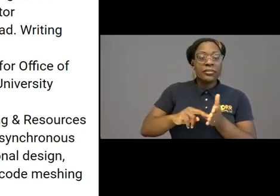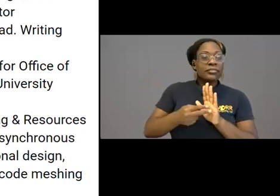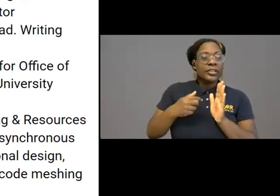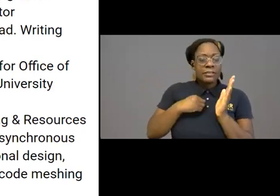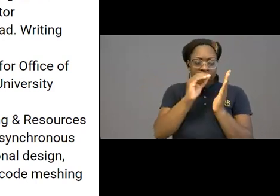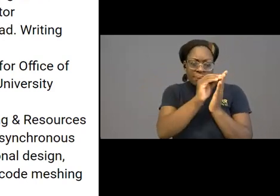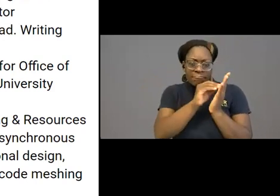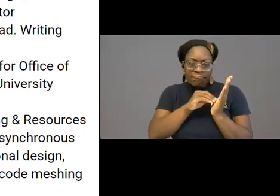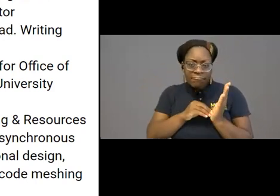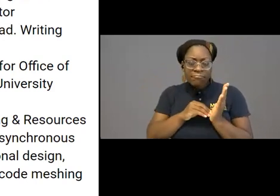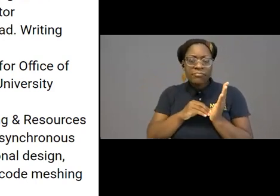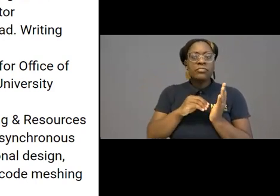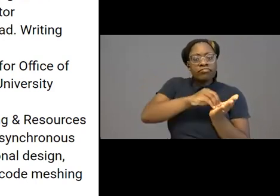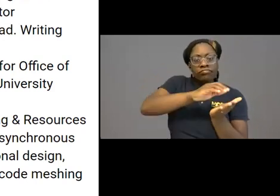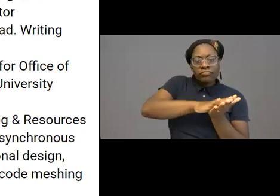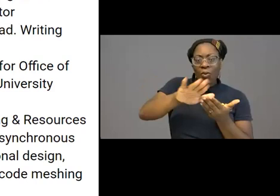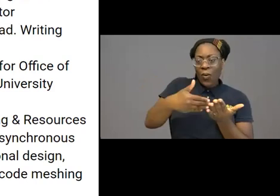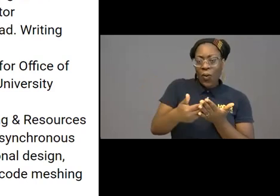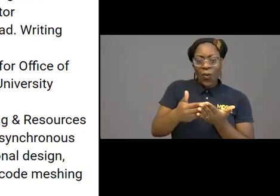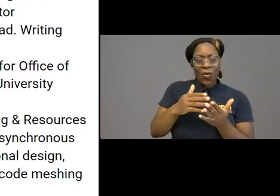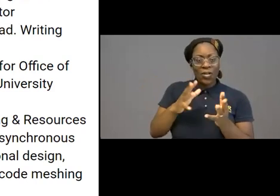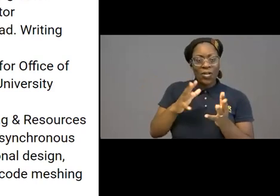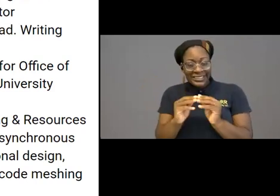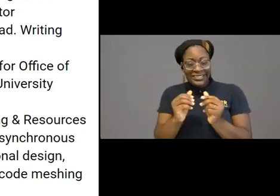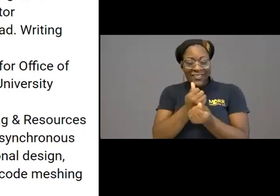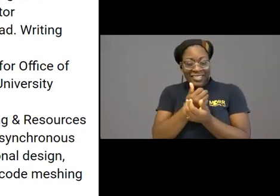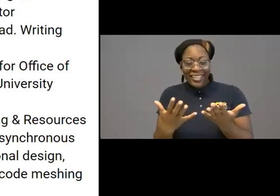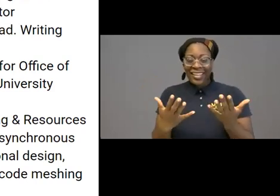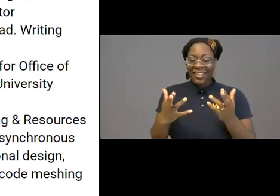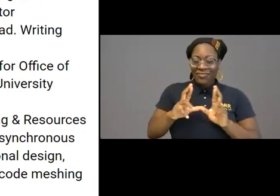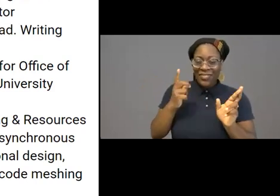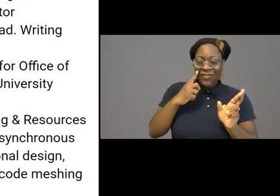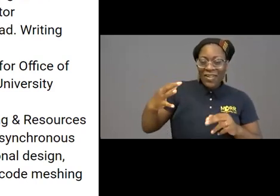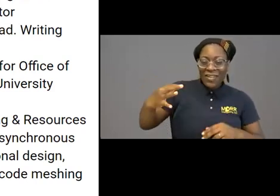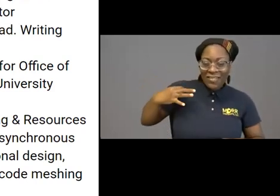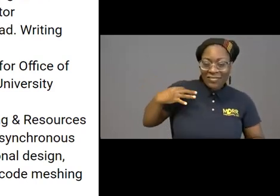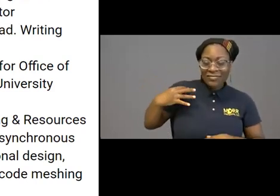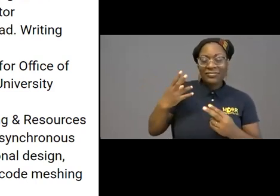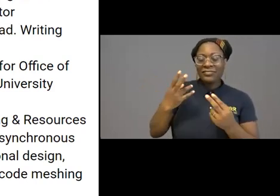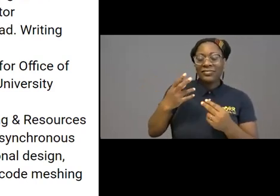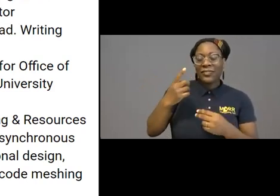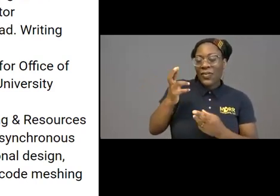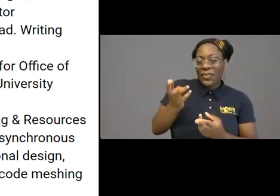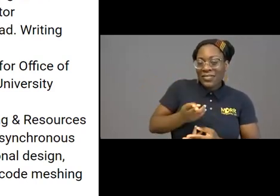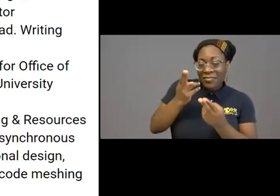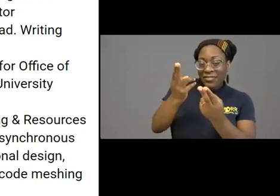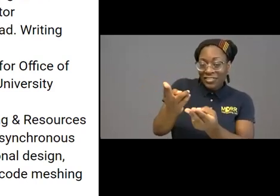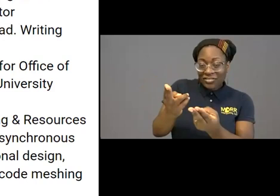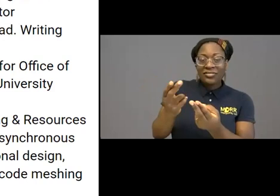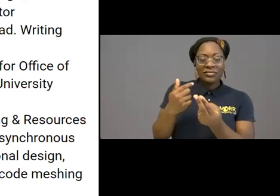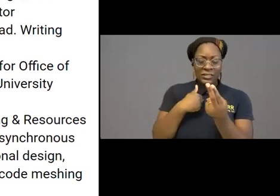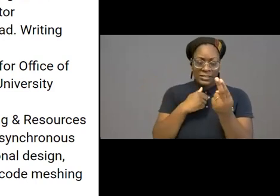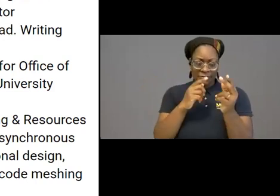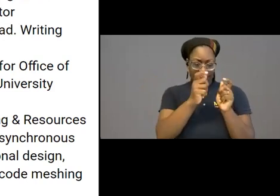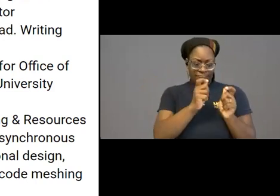and nominations. So a quick plug there. And as part of the Mentoring and Resources Committee, I have been working on our committee